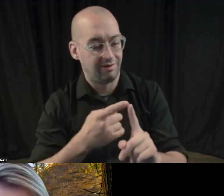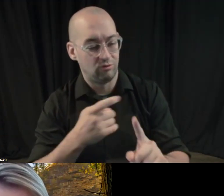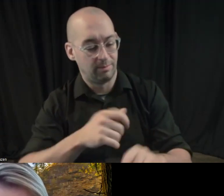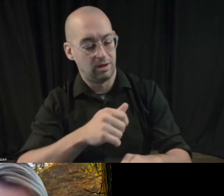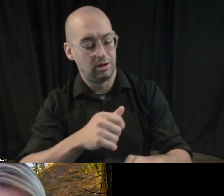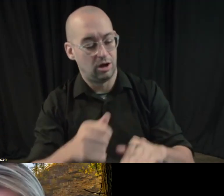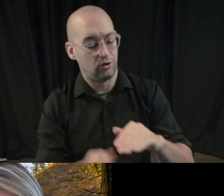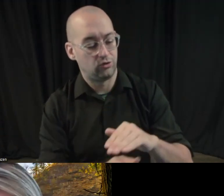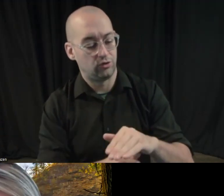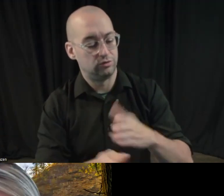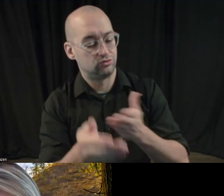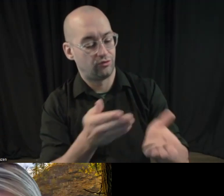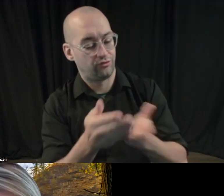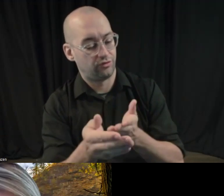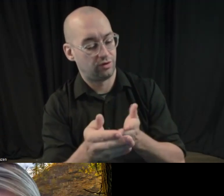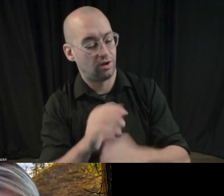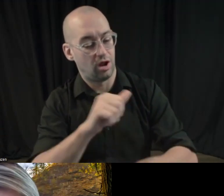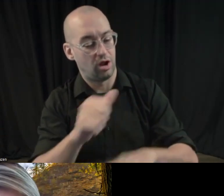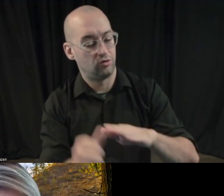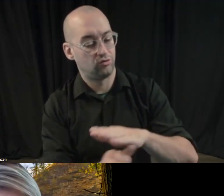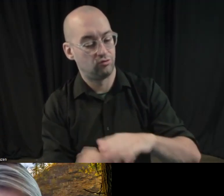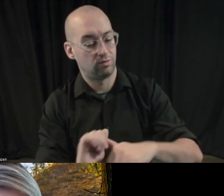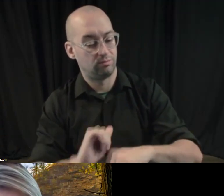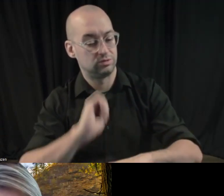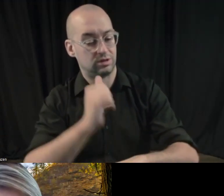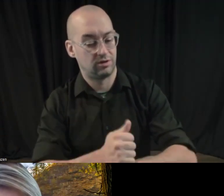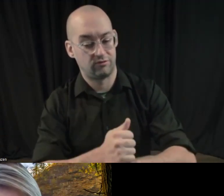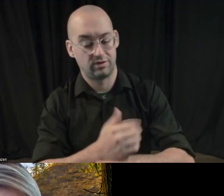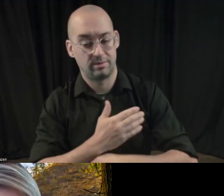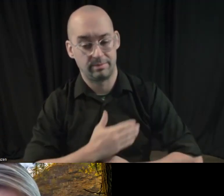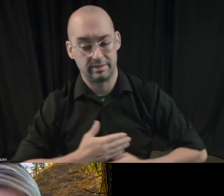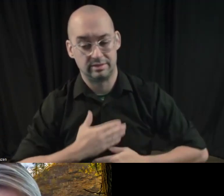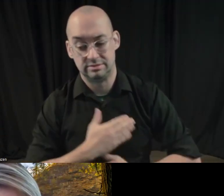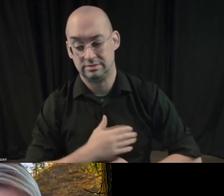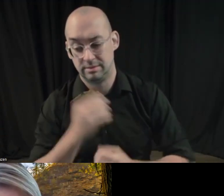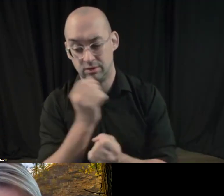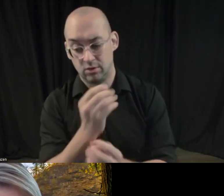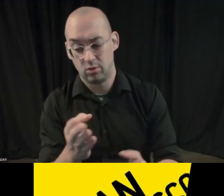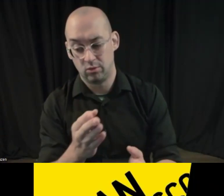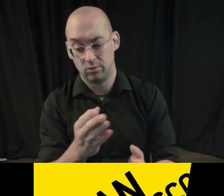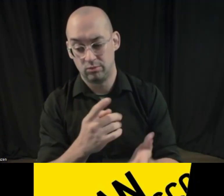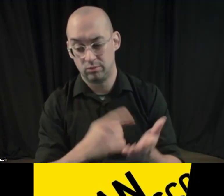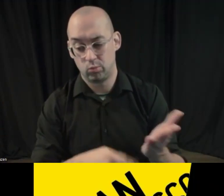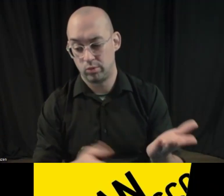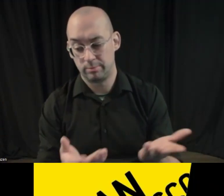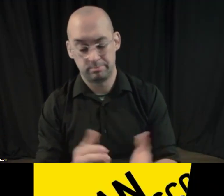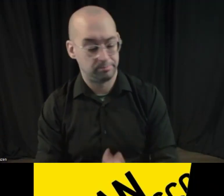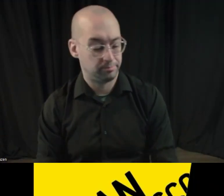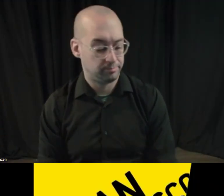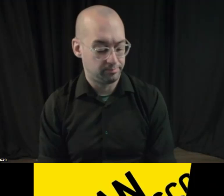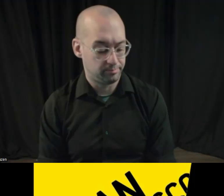served or underrepresented, please let us know what that should be.